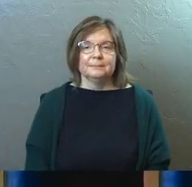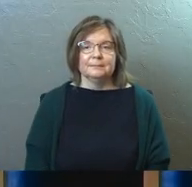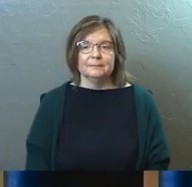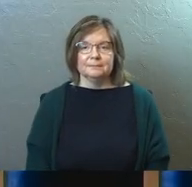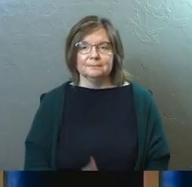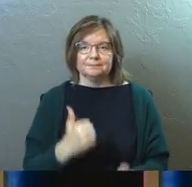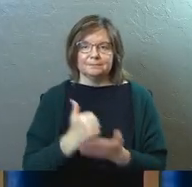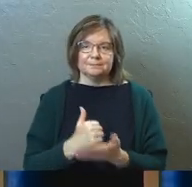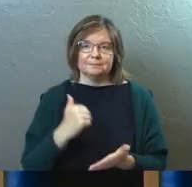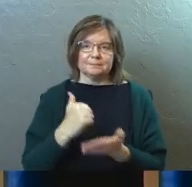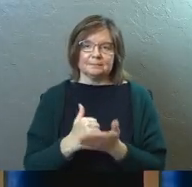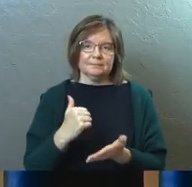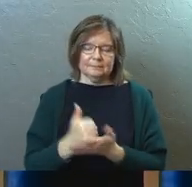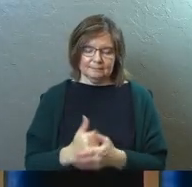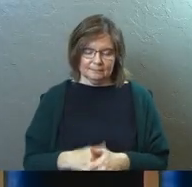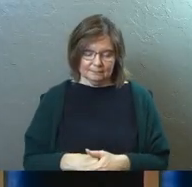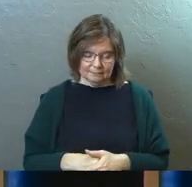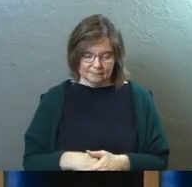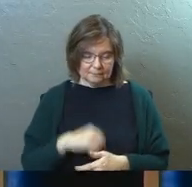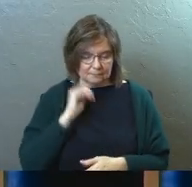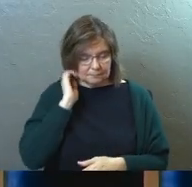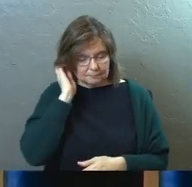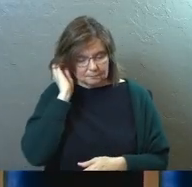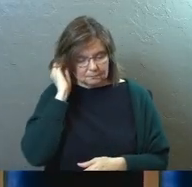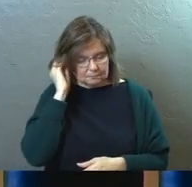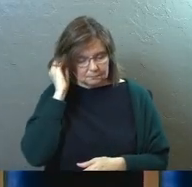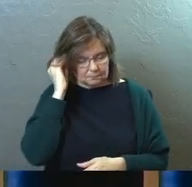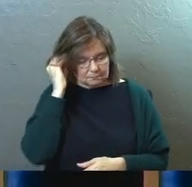Amen, amen, amen.